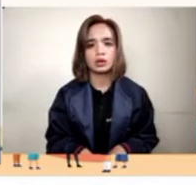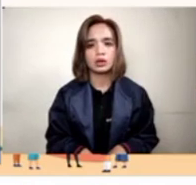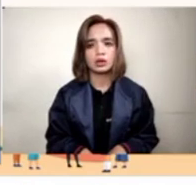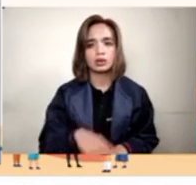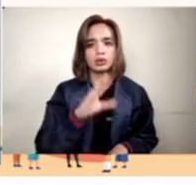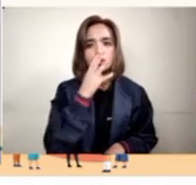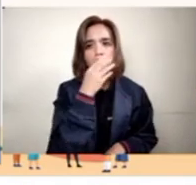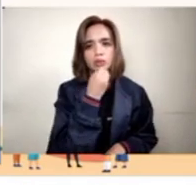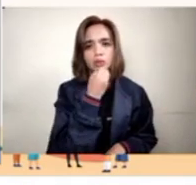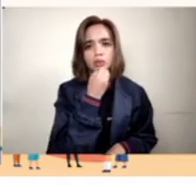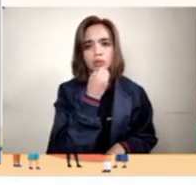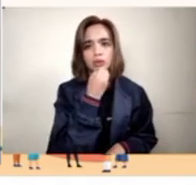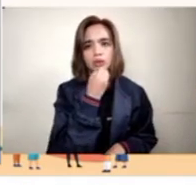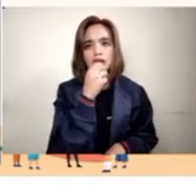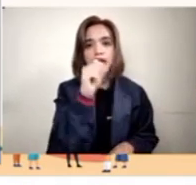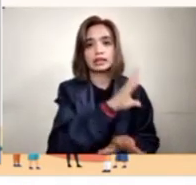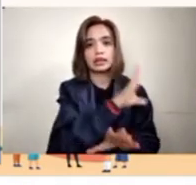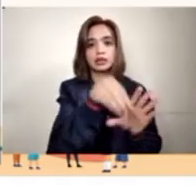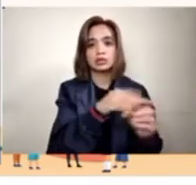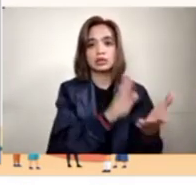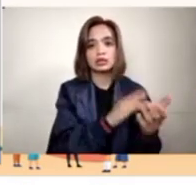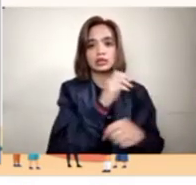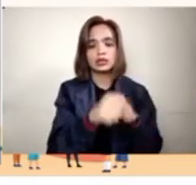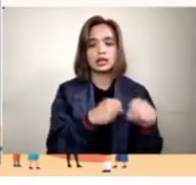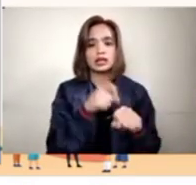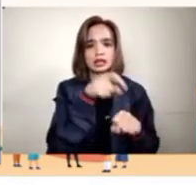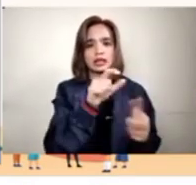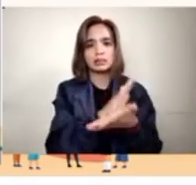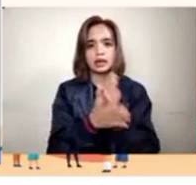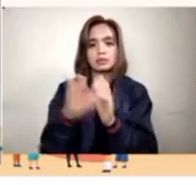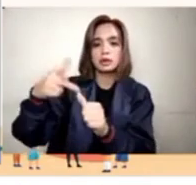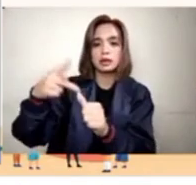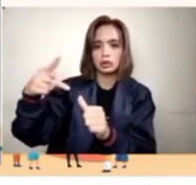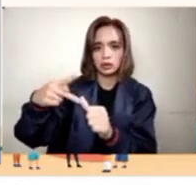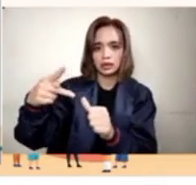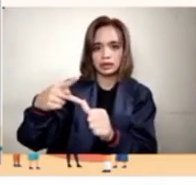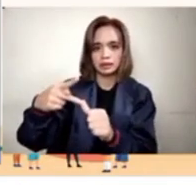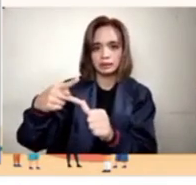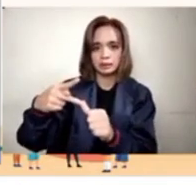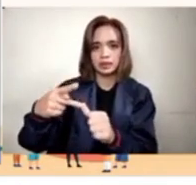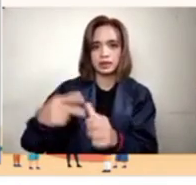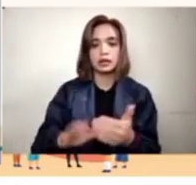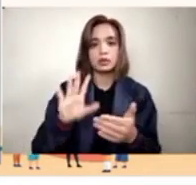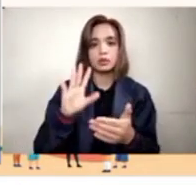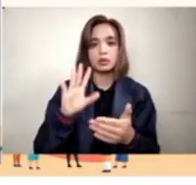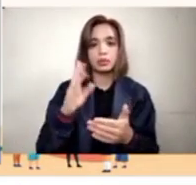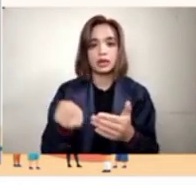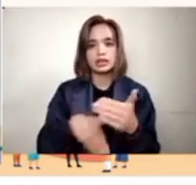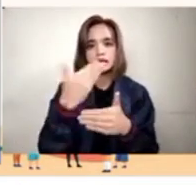who were not accommodated or which were not accommodated in the current fiscal year shall be prioritized in